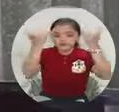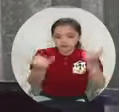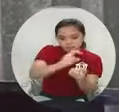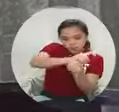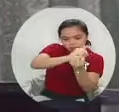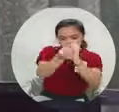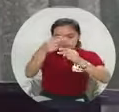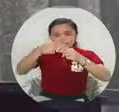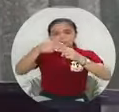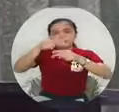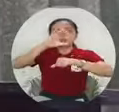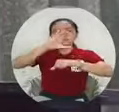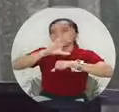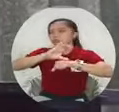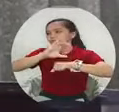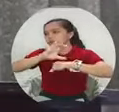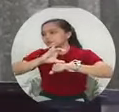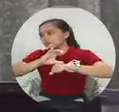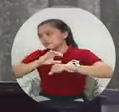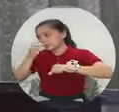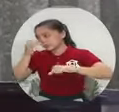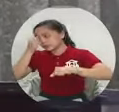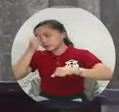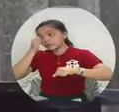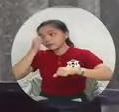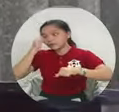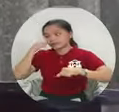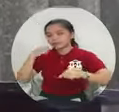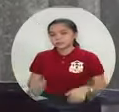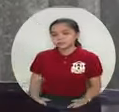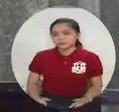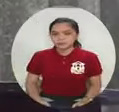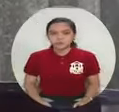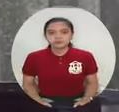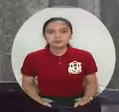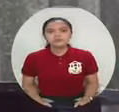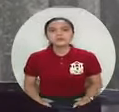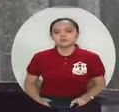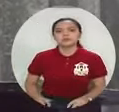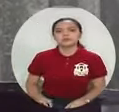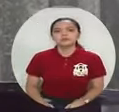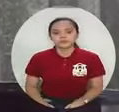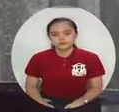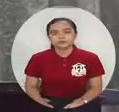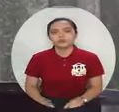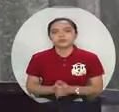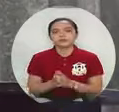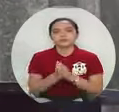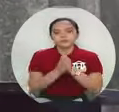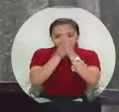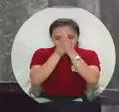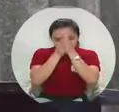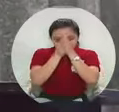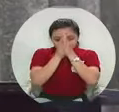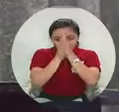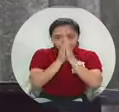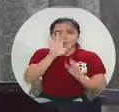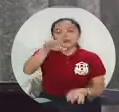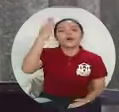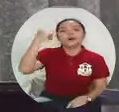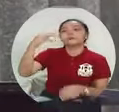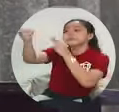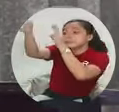giving brings bountiful blessing as being promised in that passage. Honor the Lord with thy substance and with the